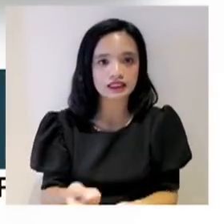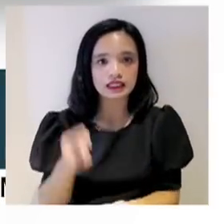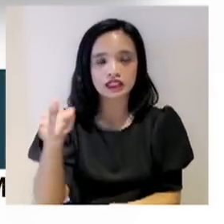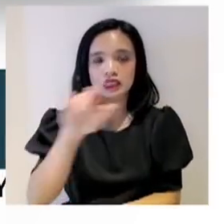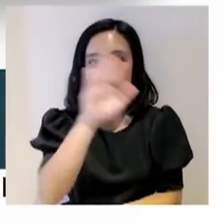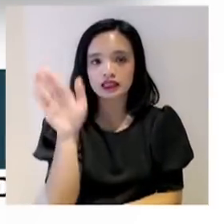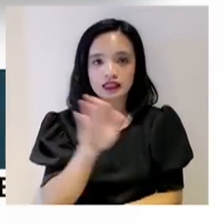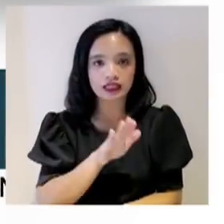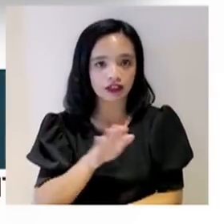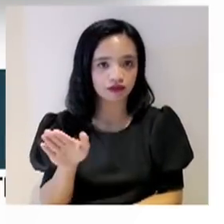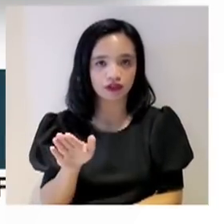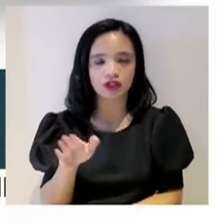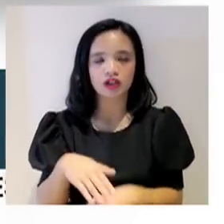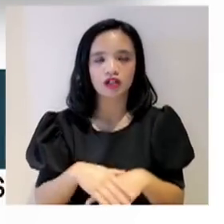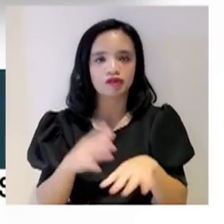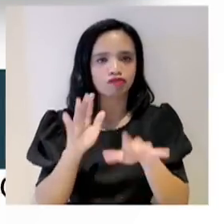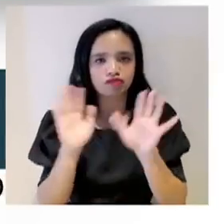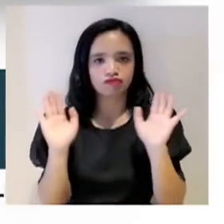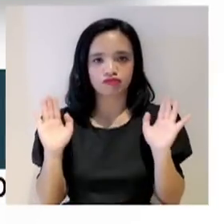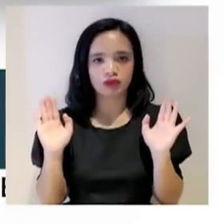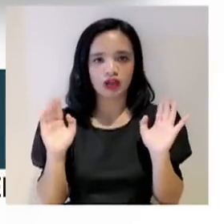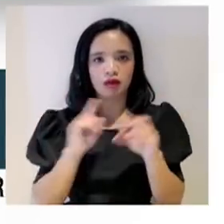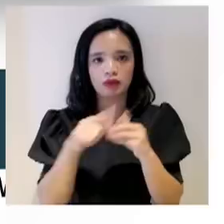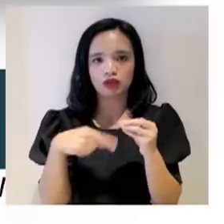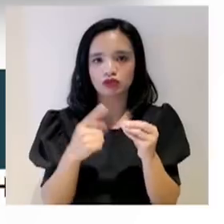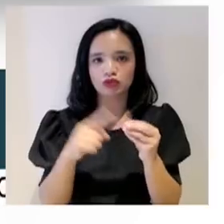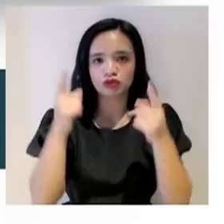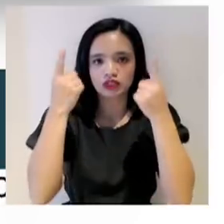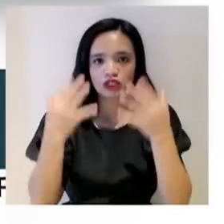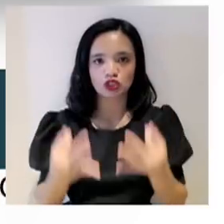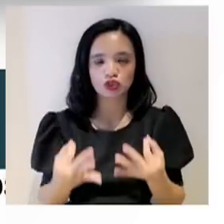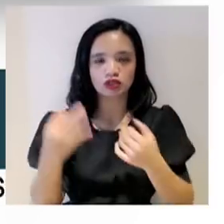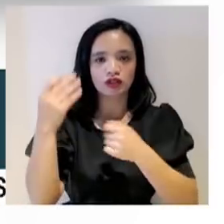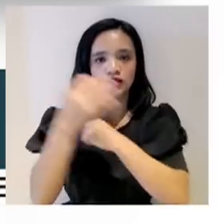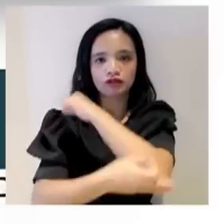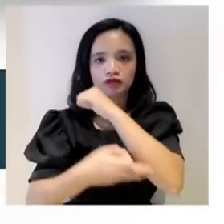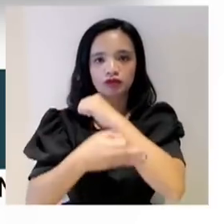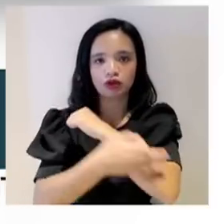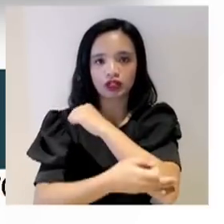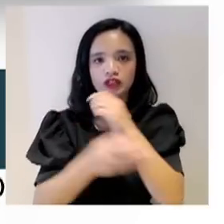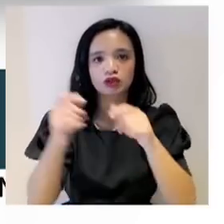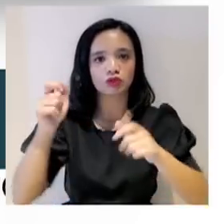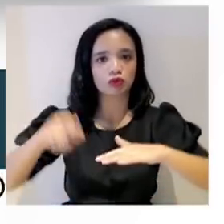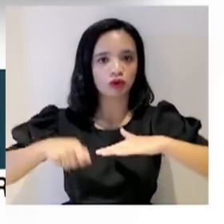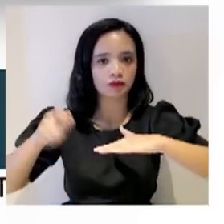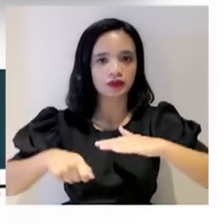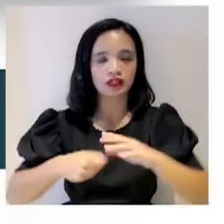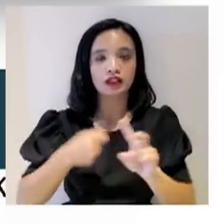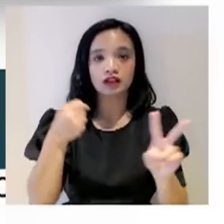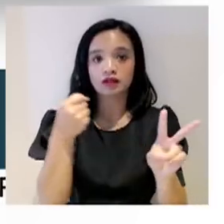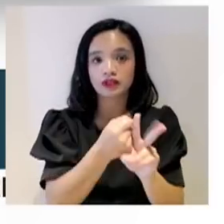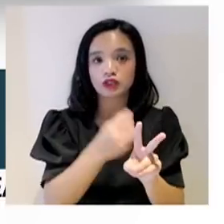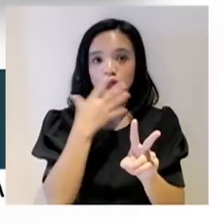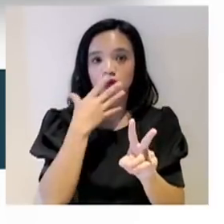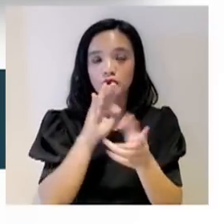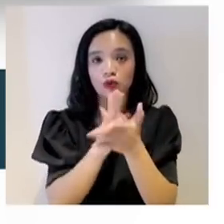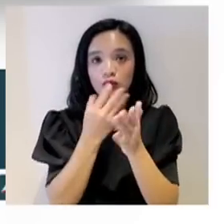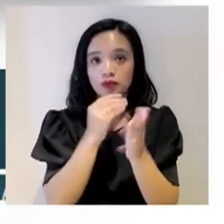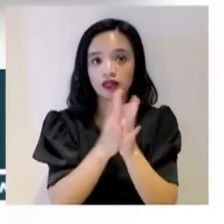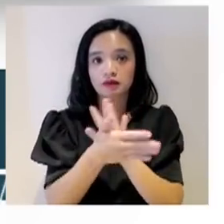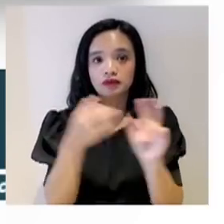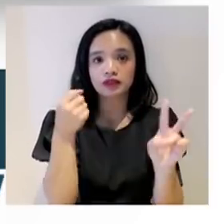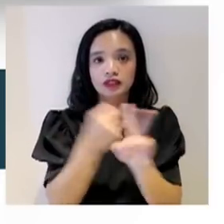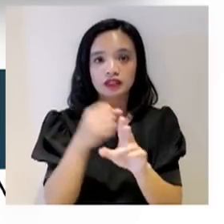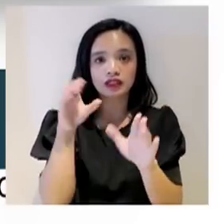recognize jurisdiction of a foreign court and he will never appear before foreign judges. Victims of alleged crimes committed in the territory